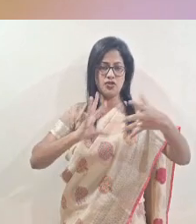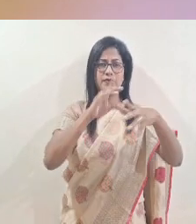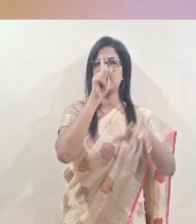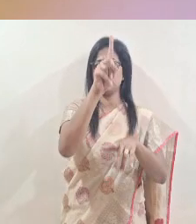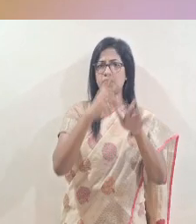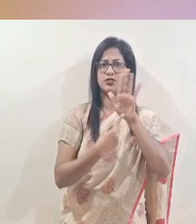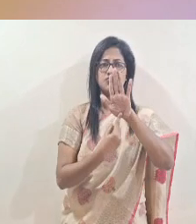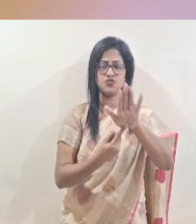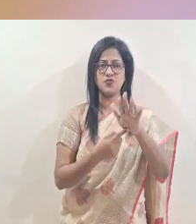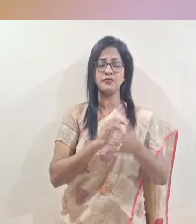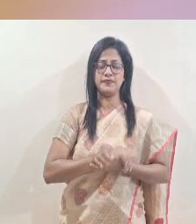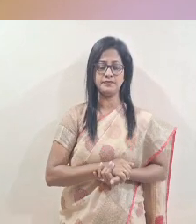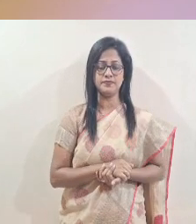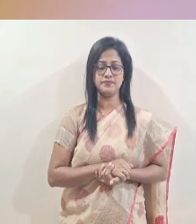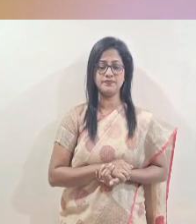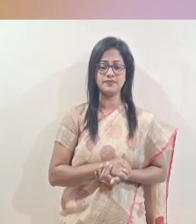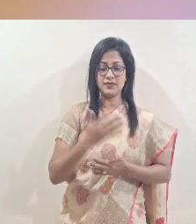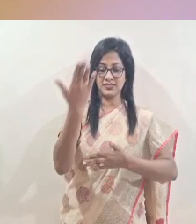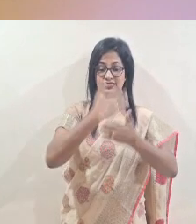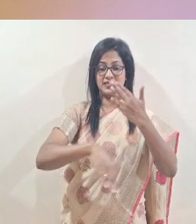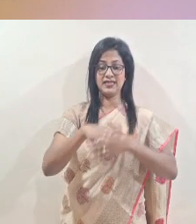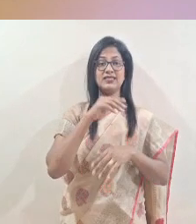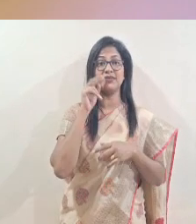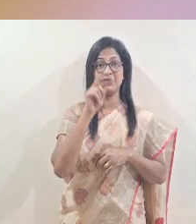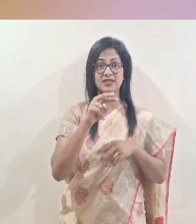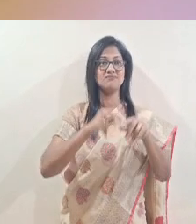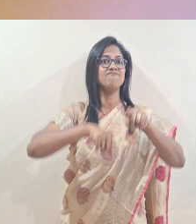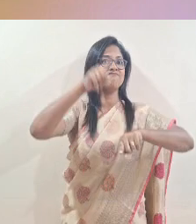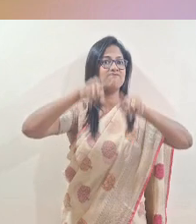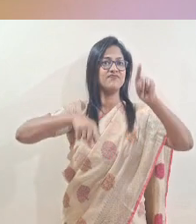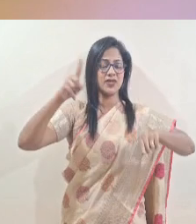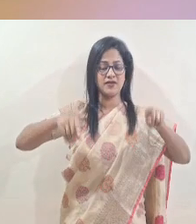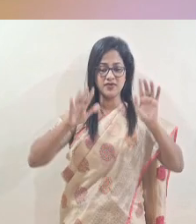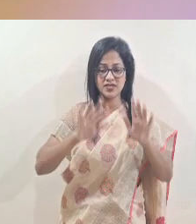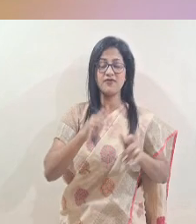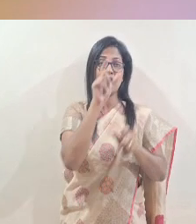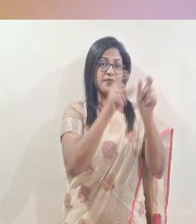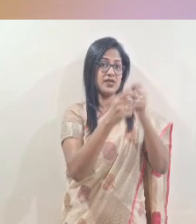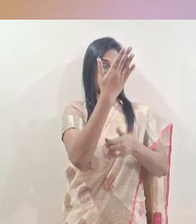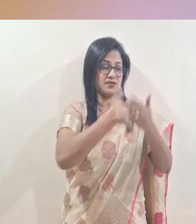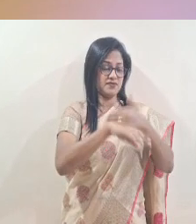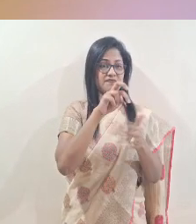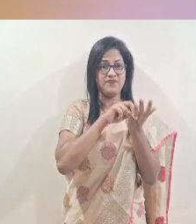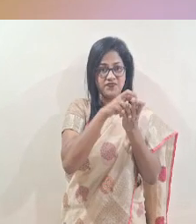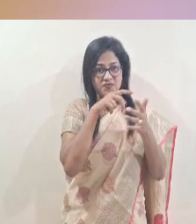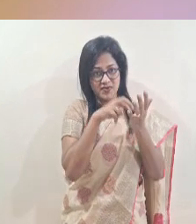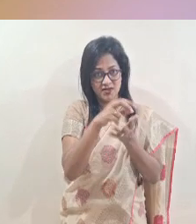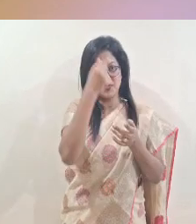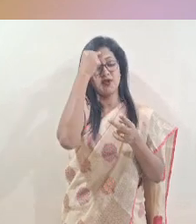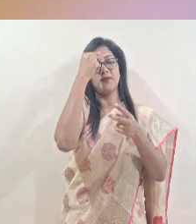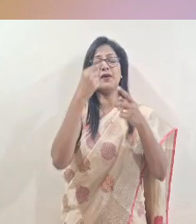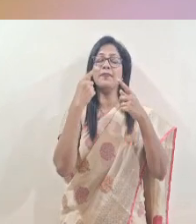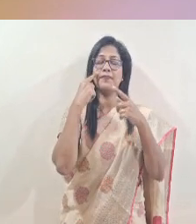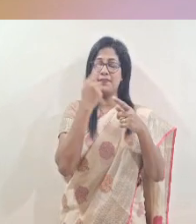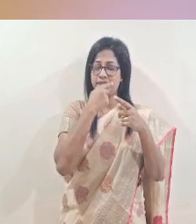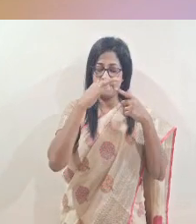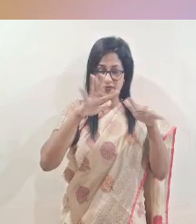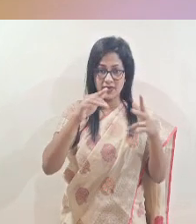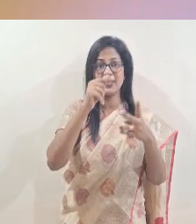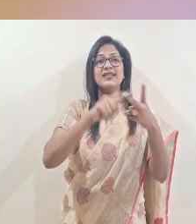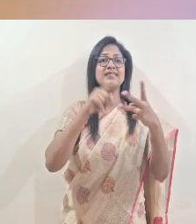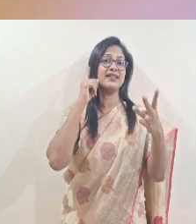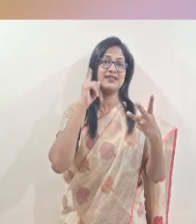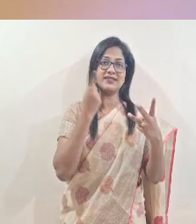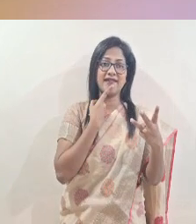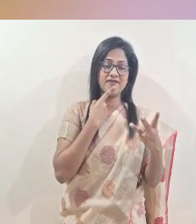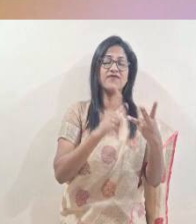one slide. So as you can see, that disability is also very diverse. So we have persons with locomotor impairments, visual impairments, then speech and hearing,